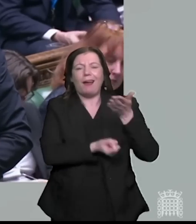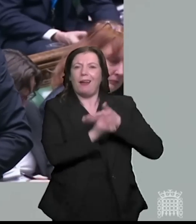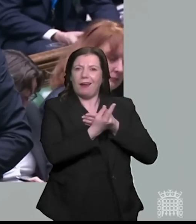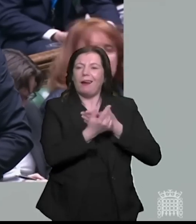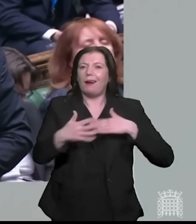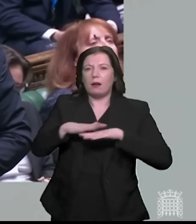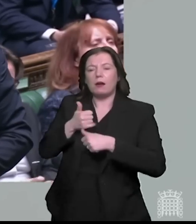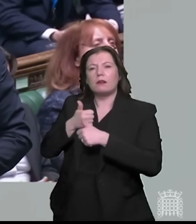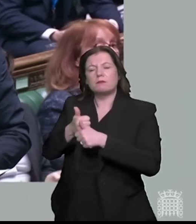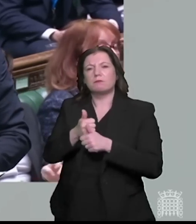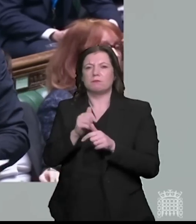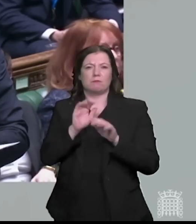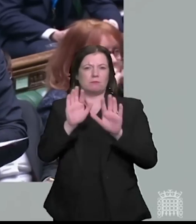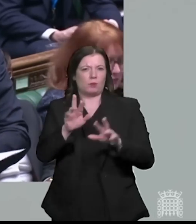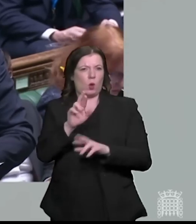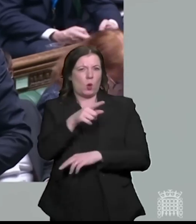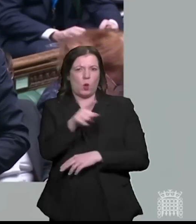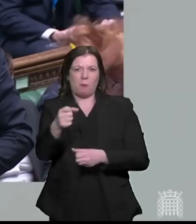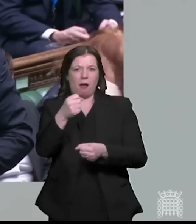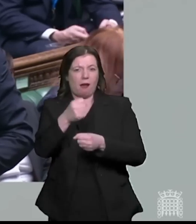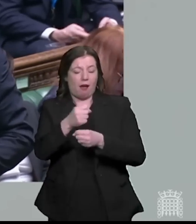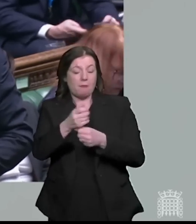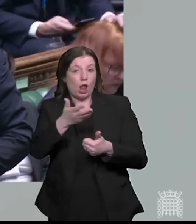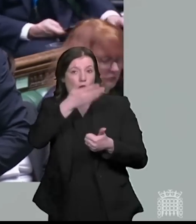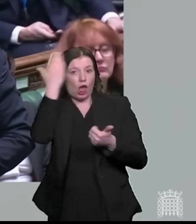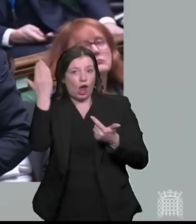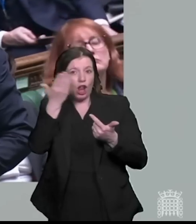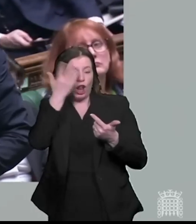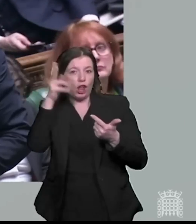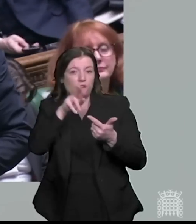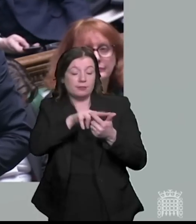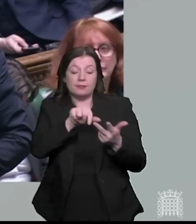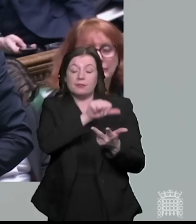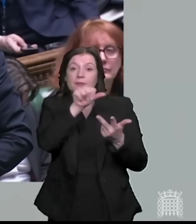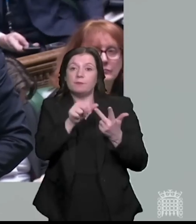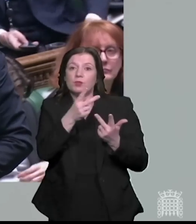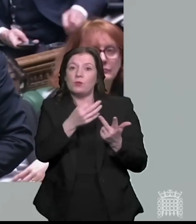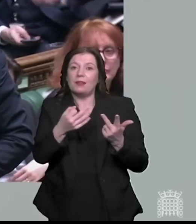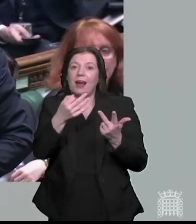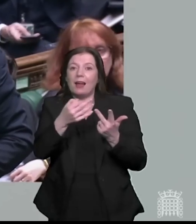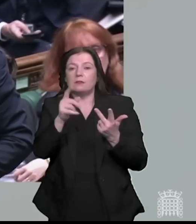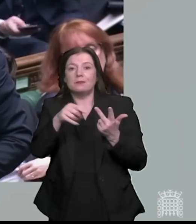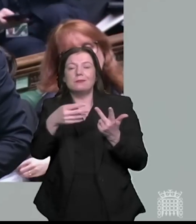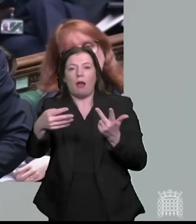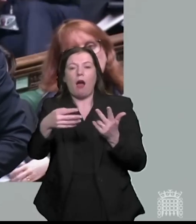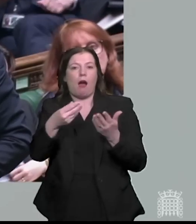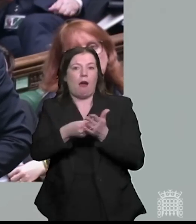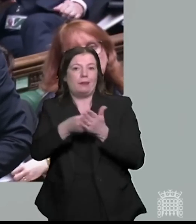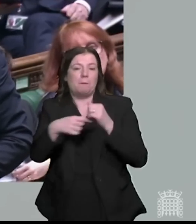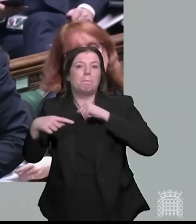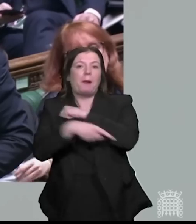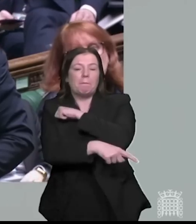right lessons from those episodes and indeed from the 2008-9 crash. Do